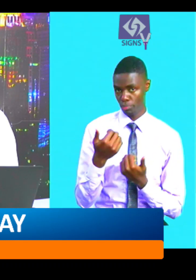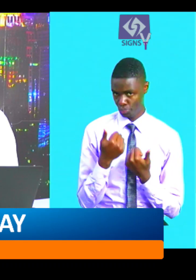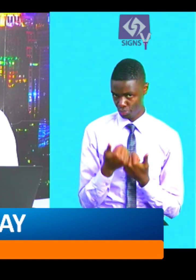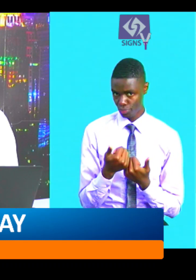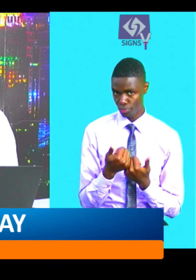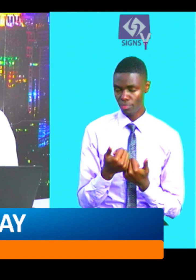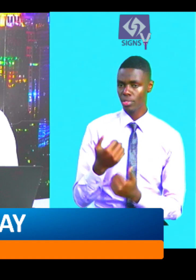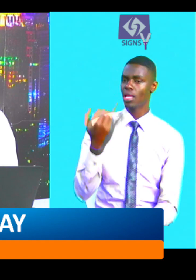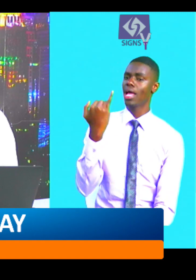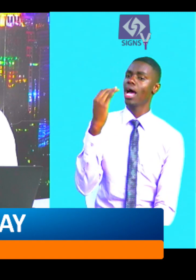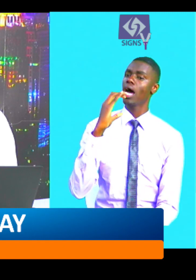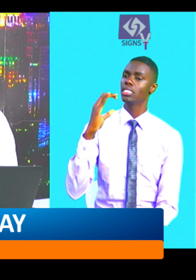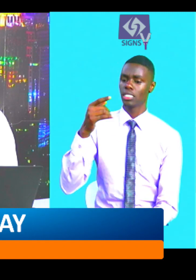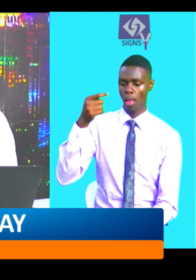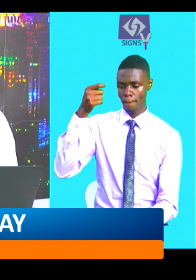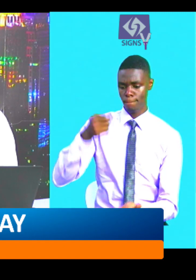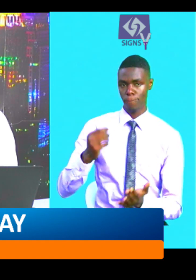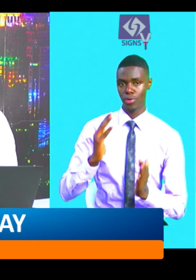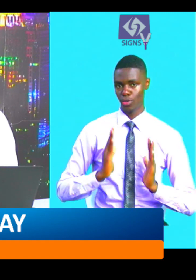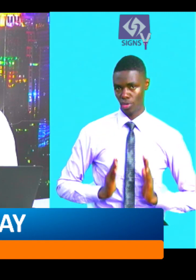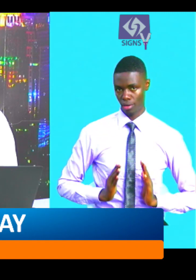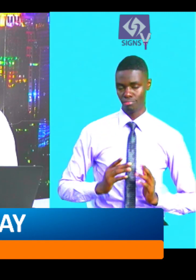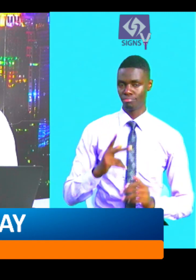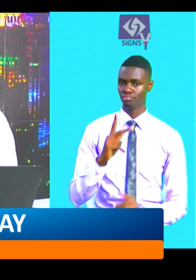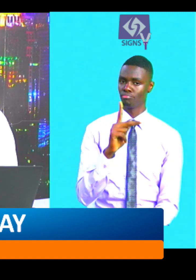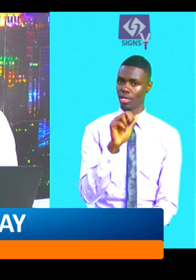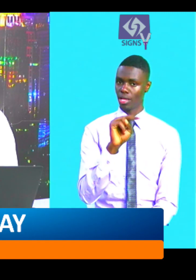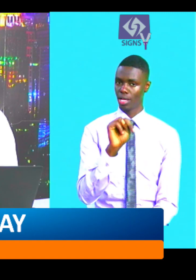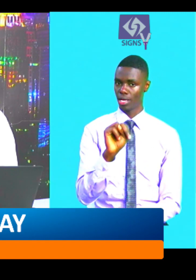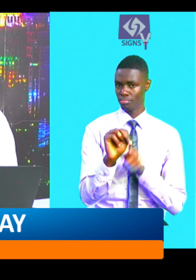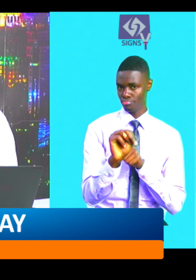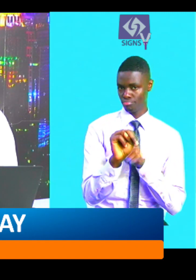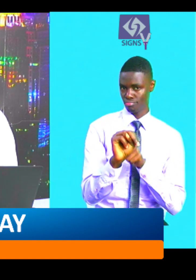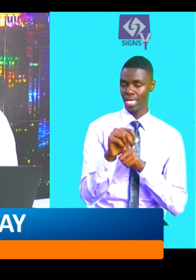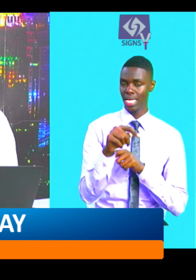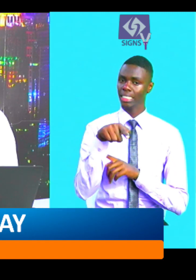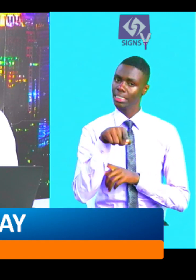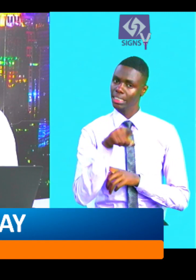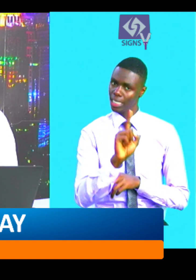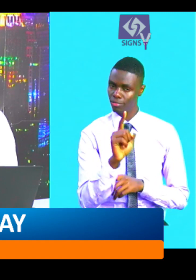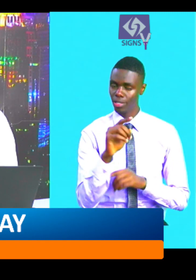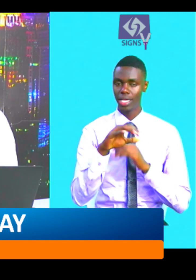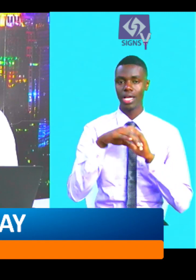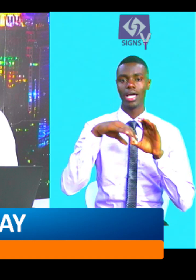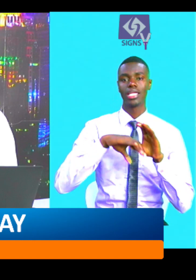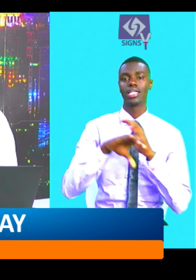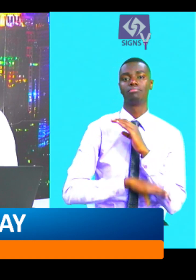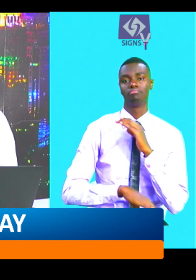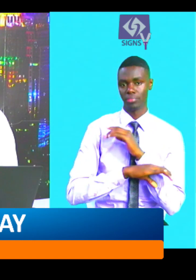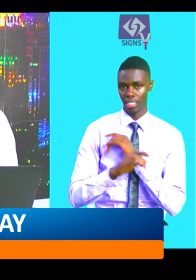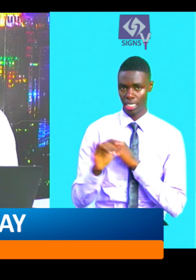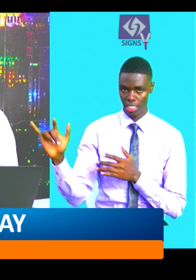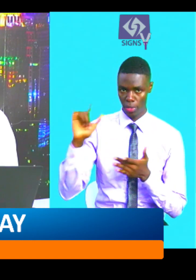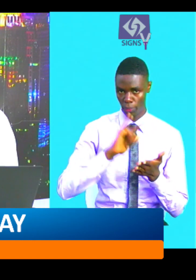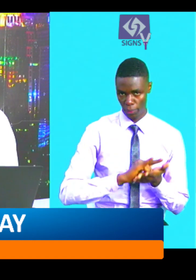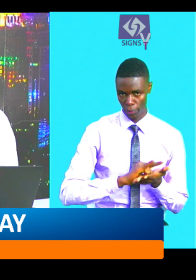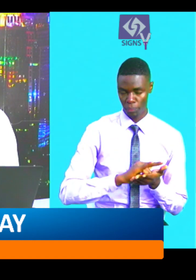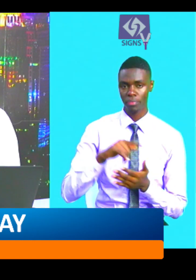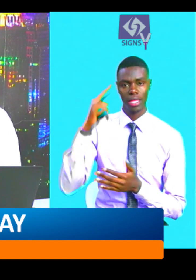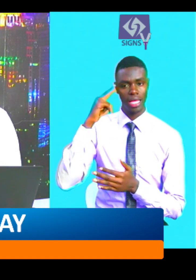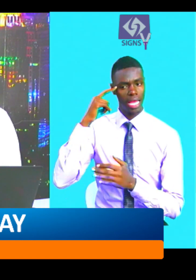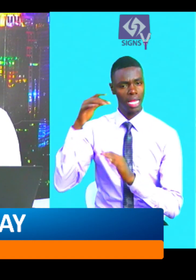And talking about probably these talks also collapsing, and definitely we do not want to be prophets of doom, because we would want our, to see our country move